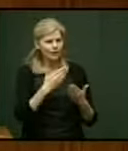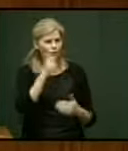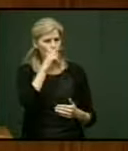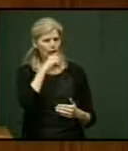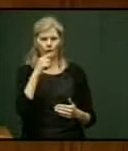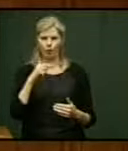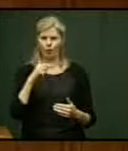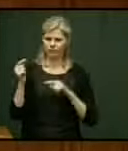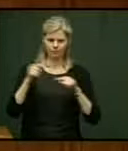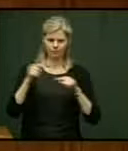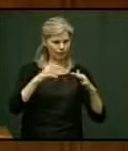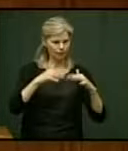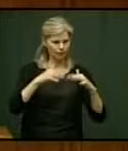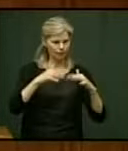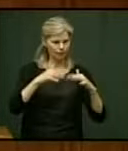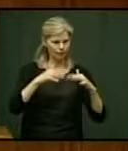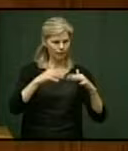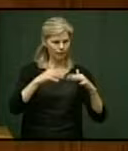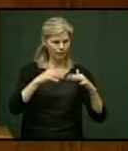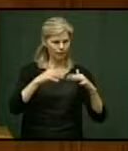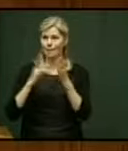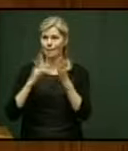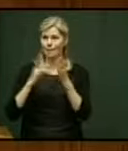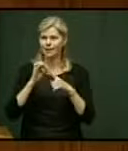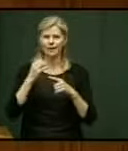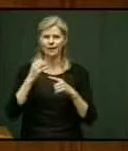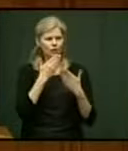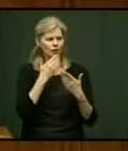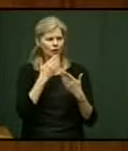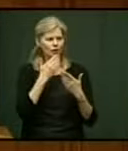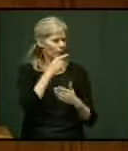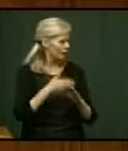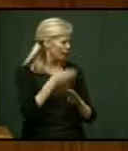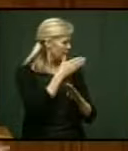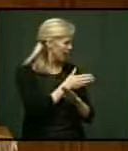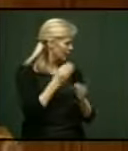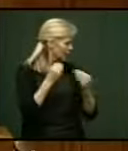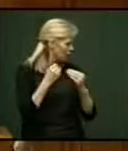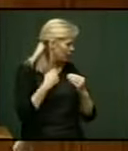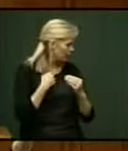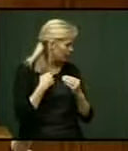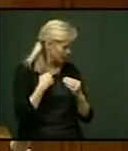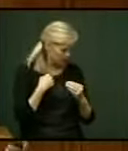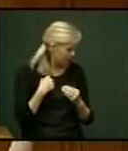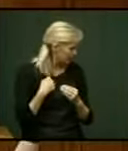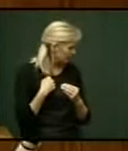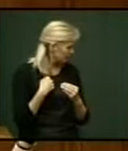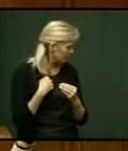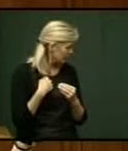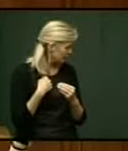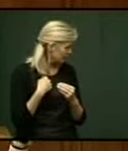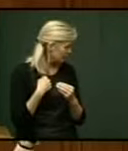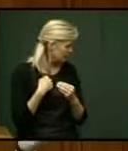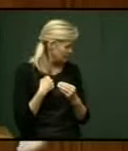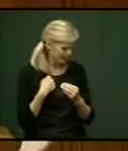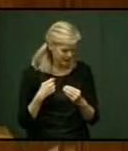Gratitude to all those who have taught me on my journey so far. Special thanks to my father, John, and my brothers,